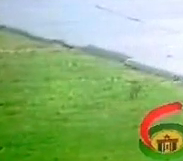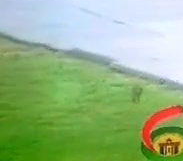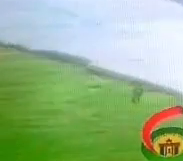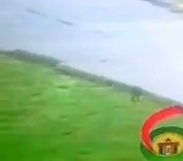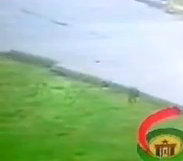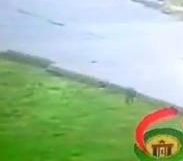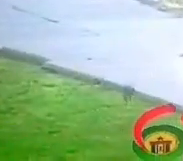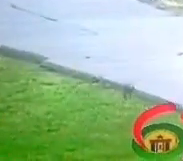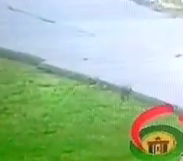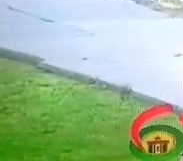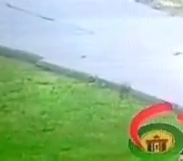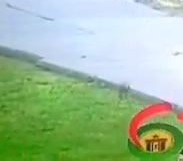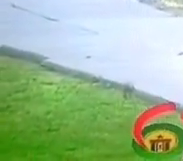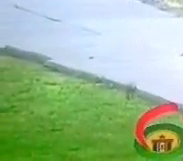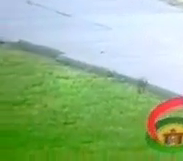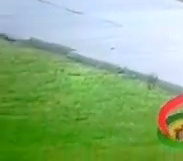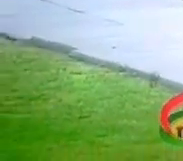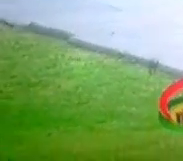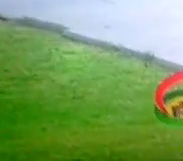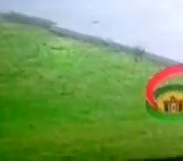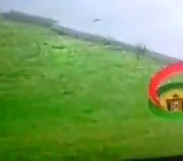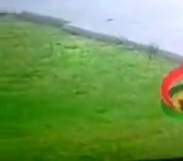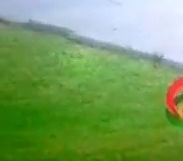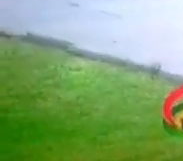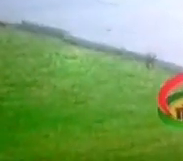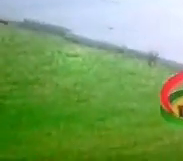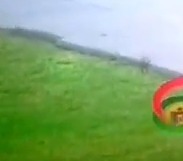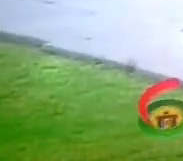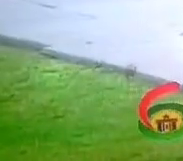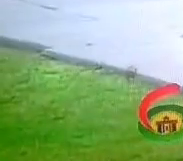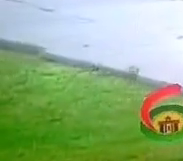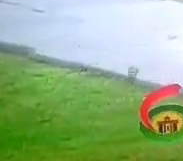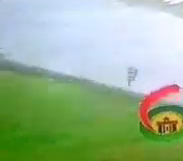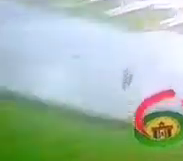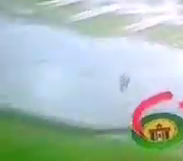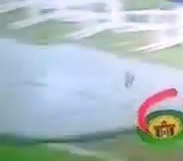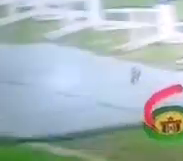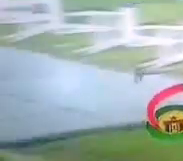chant in unison would demand a lot of practice. And because I just saw what happened there.